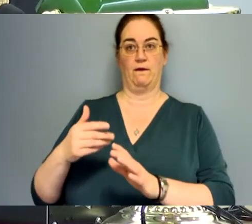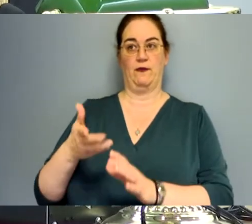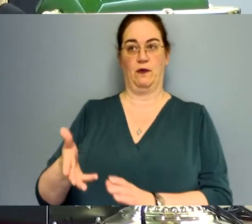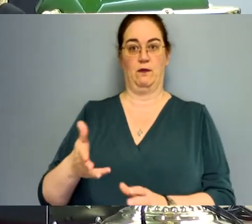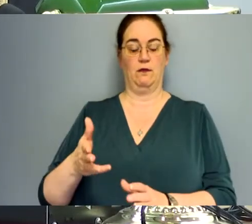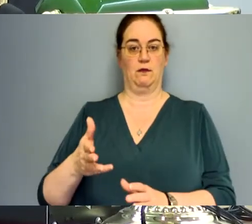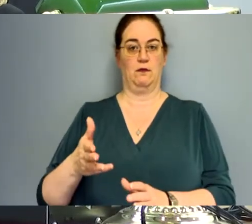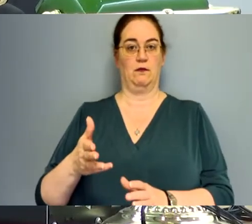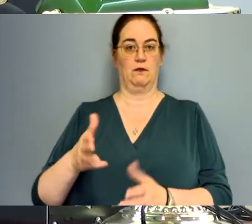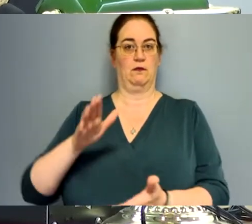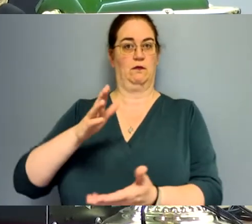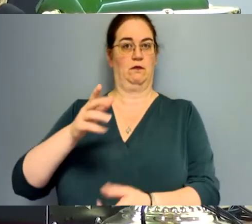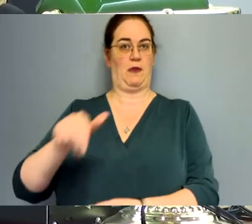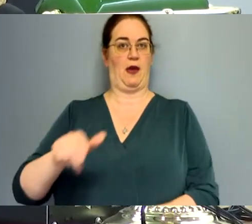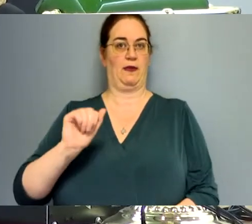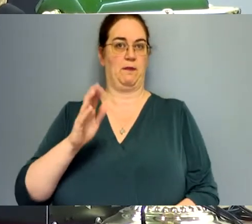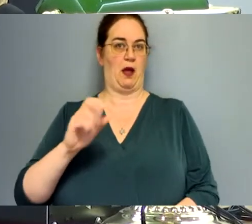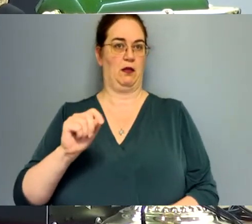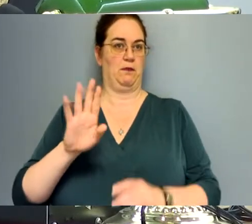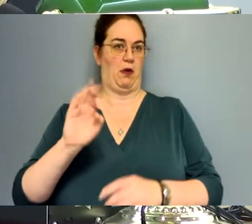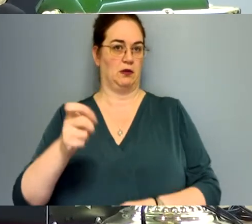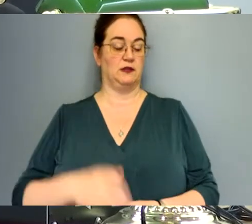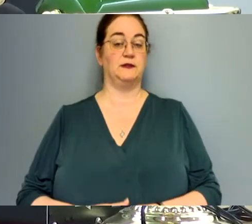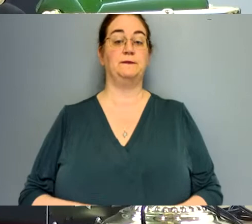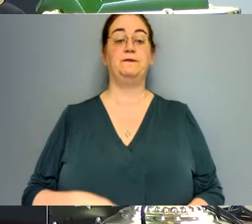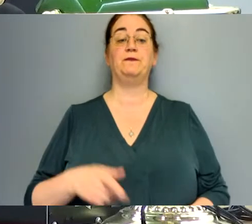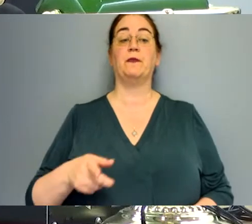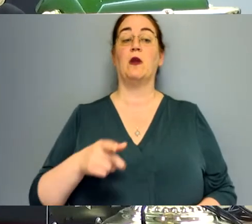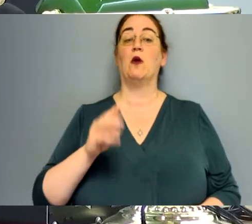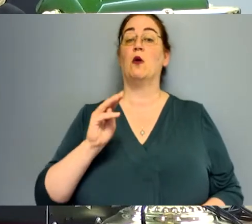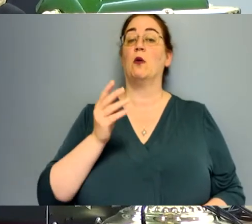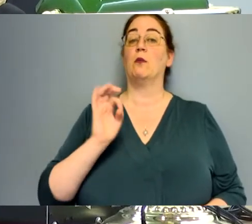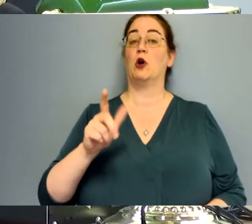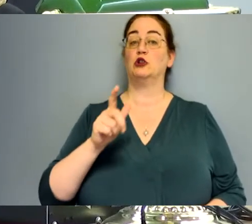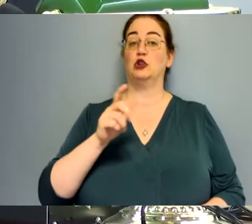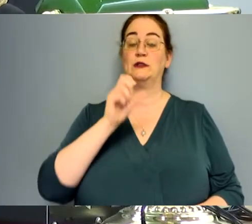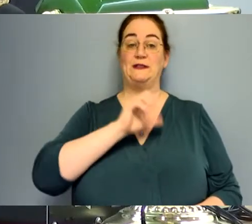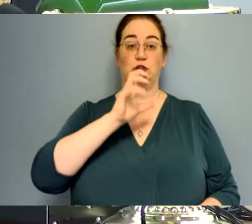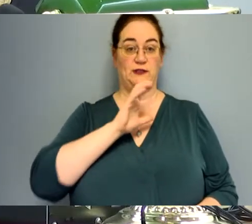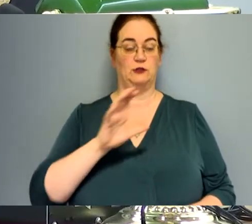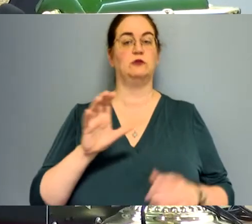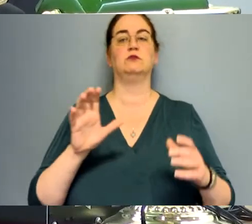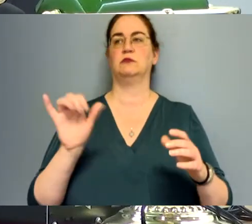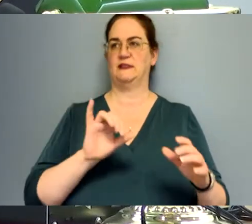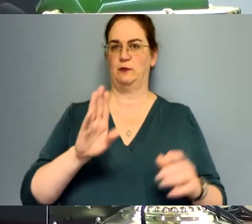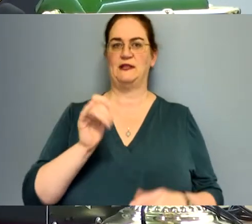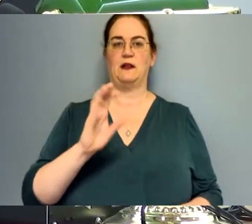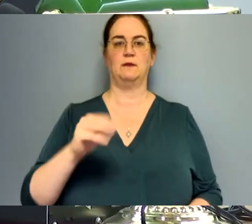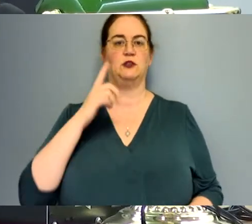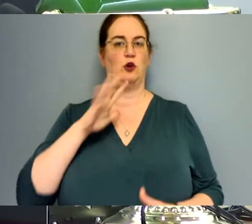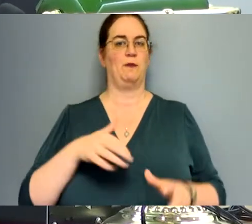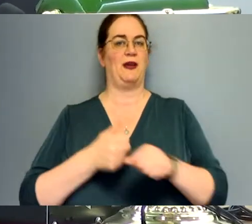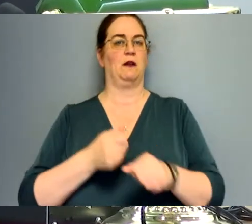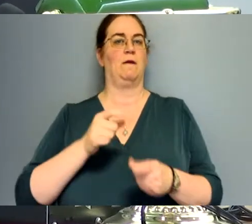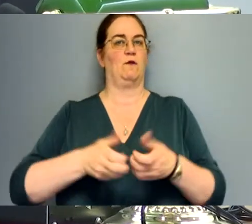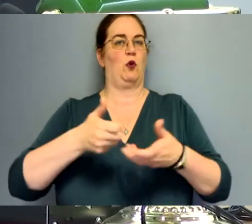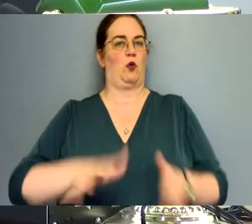So, Mr. Warren asked about the Mooresville Senior Center. Yes, similar to Ben Salem, we're making up for lost